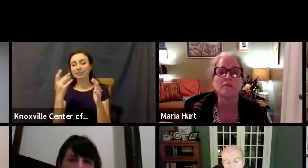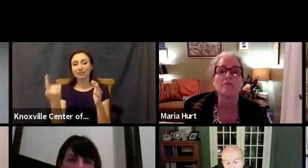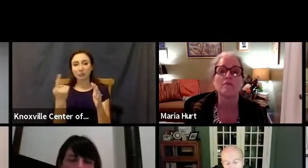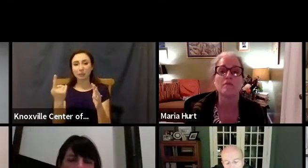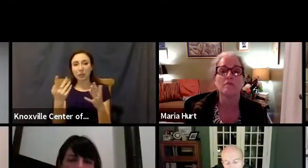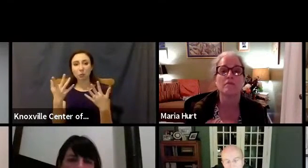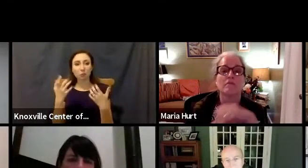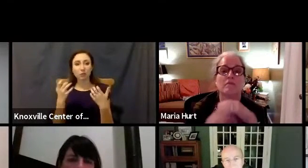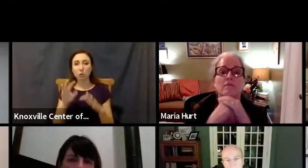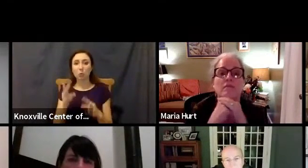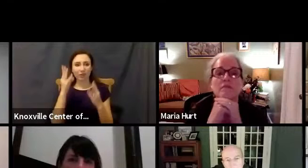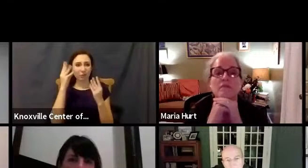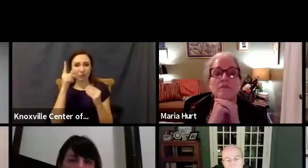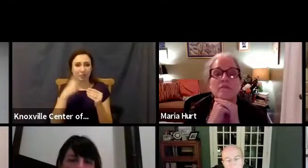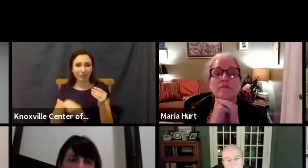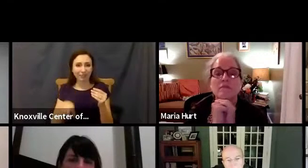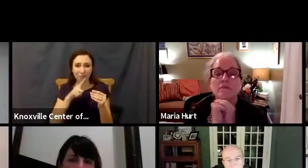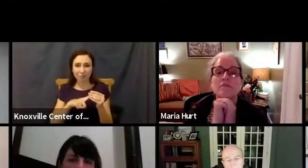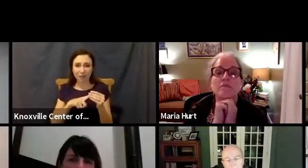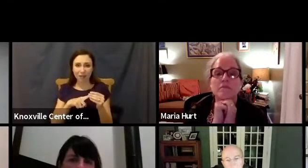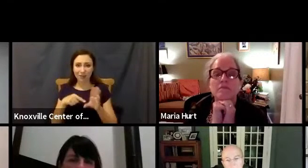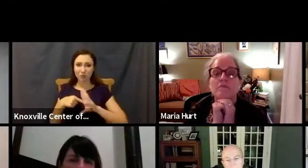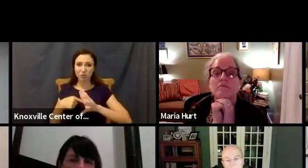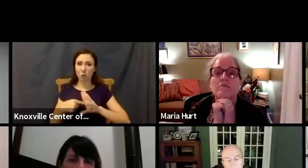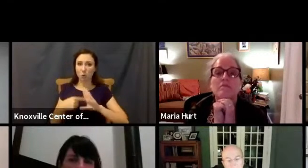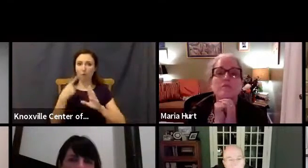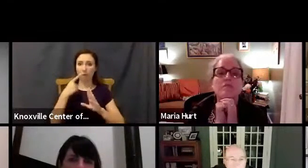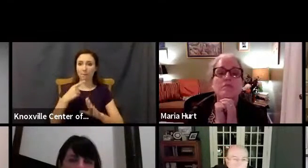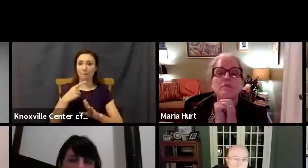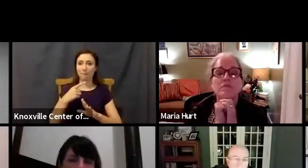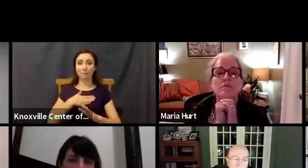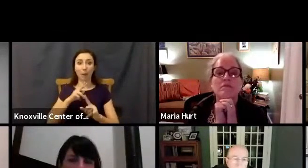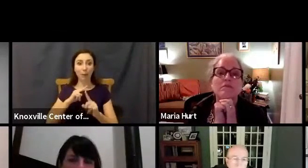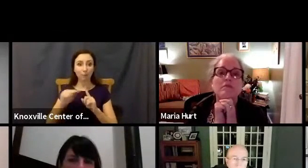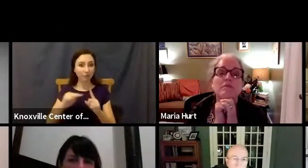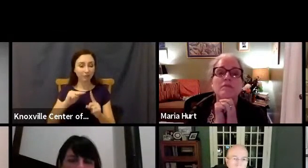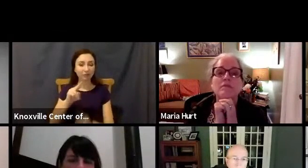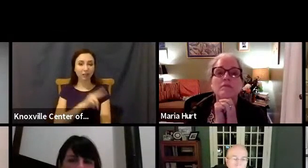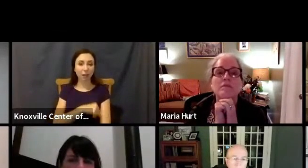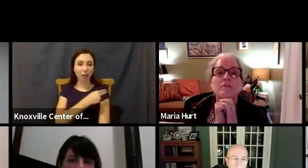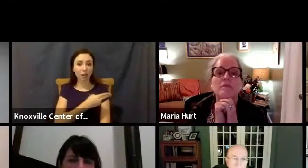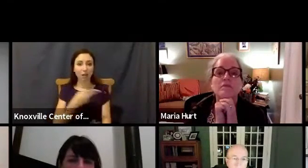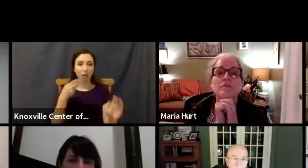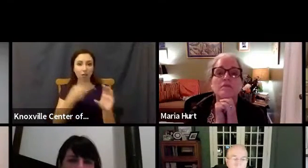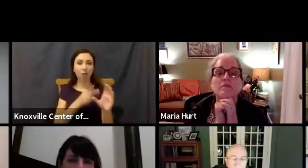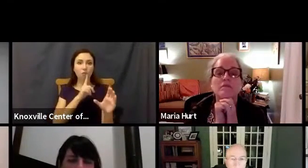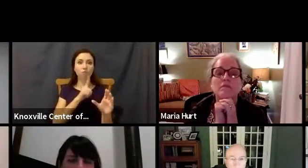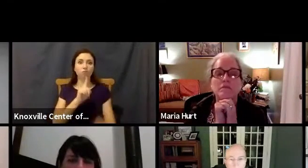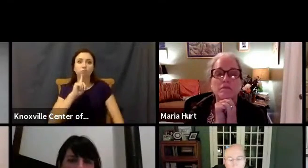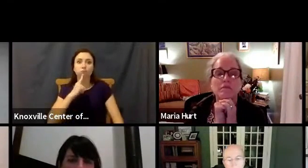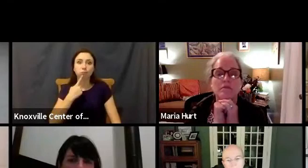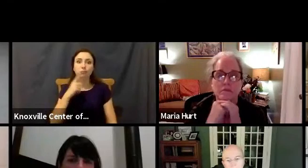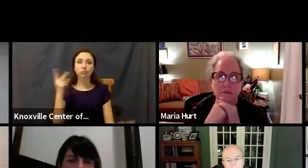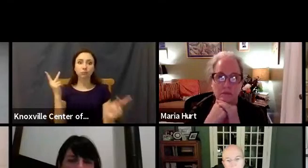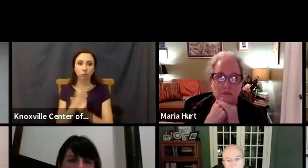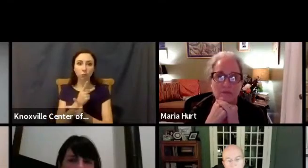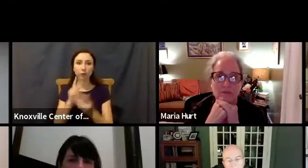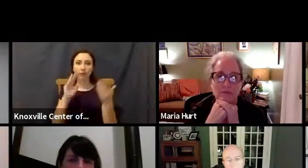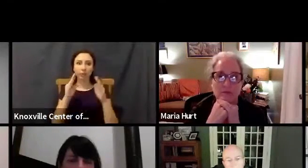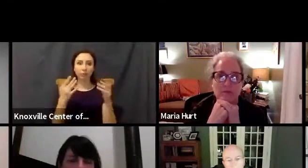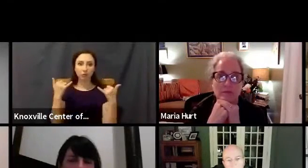it would imply that from my perspective, for example, that hospitalizations got significantly worse than they are right